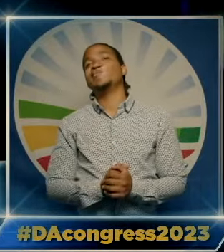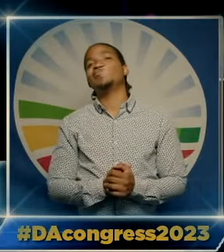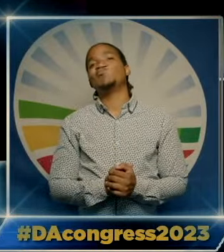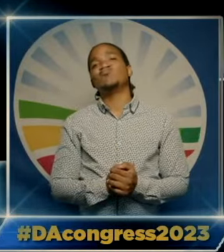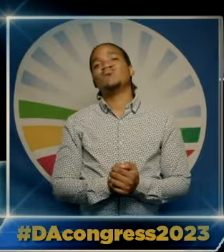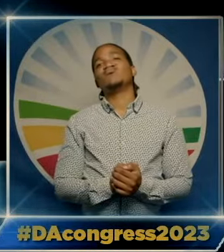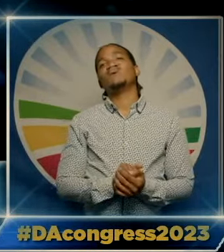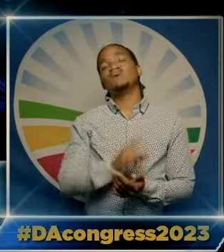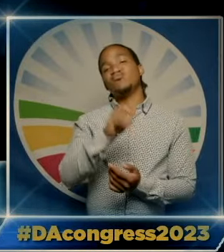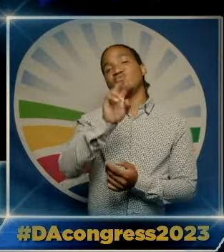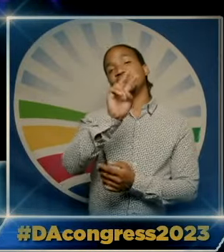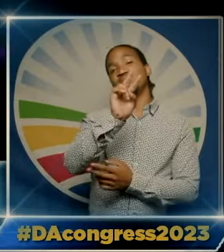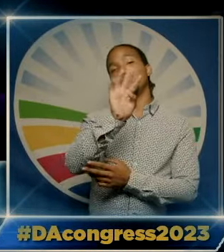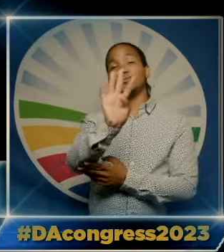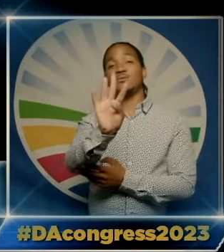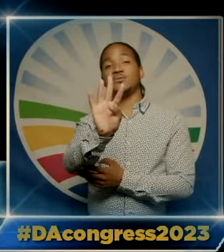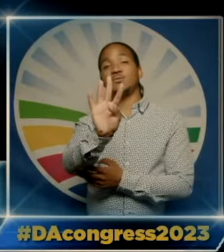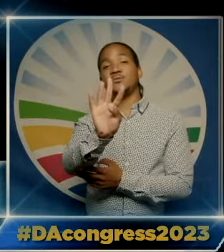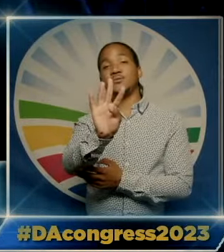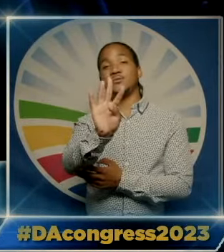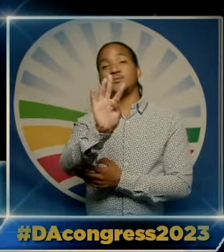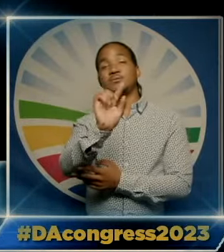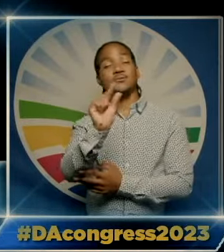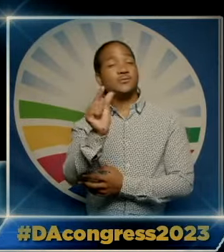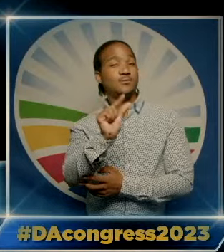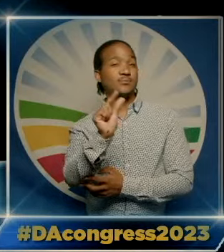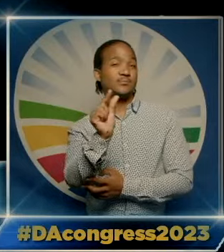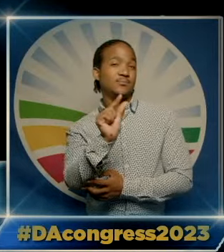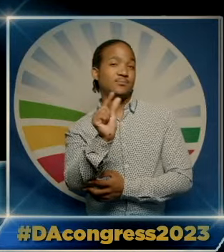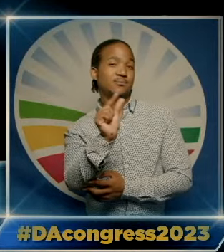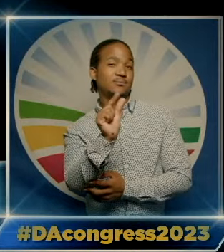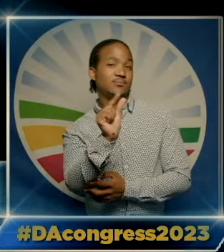Awesome. 2020.